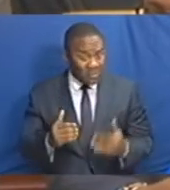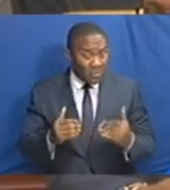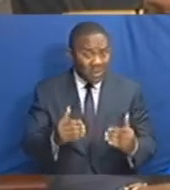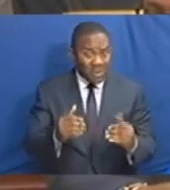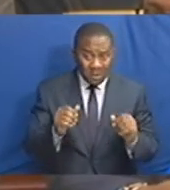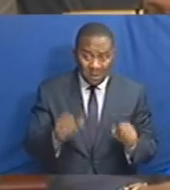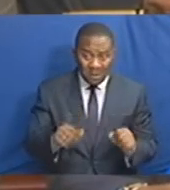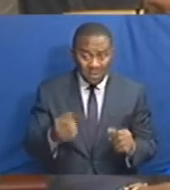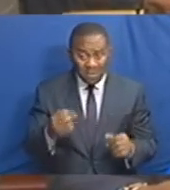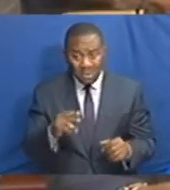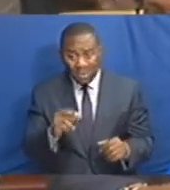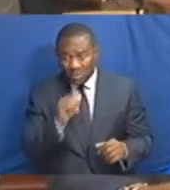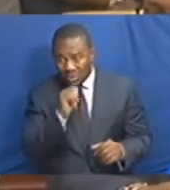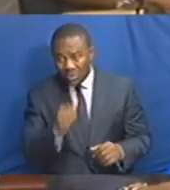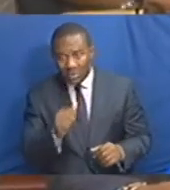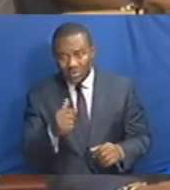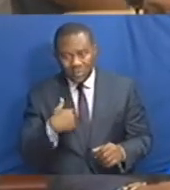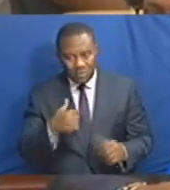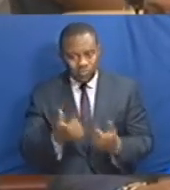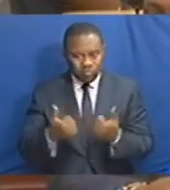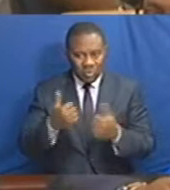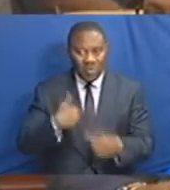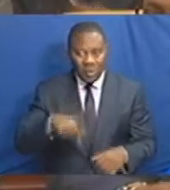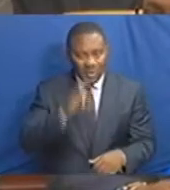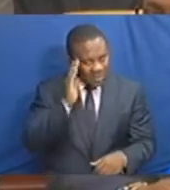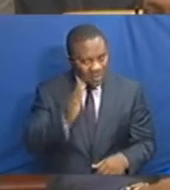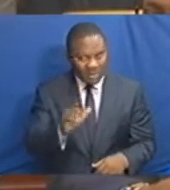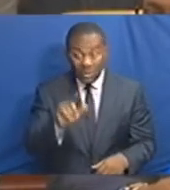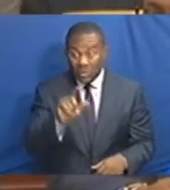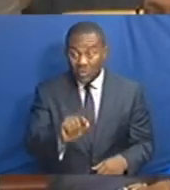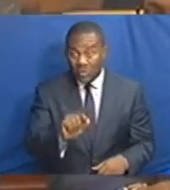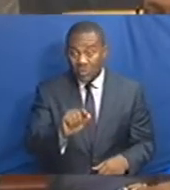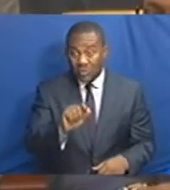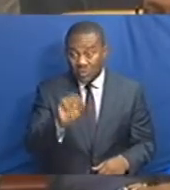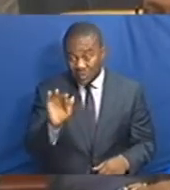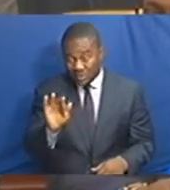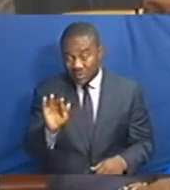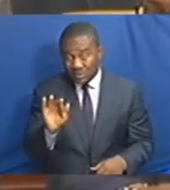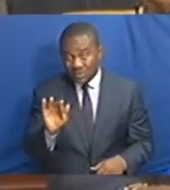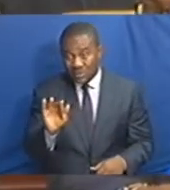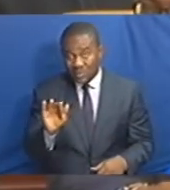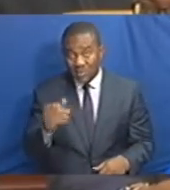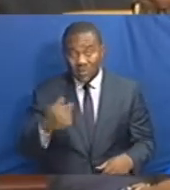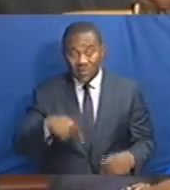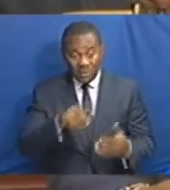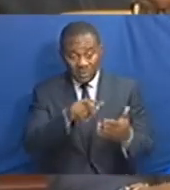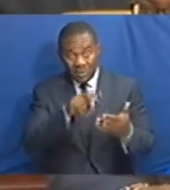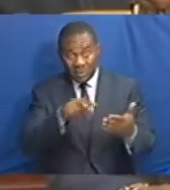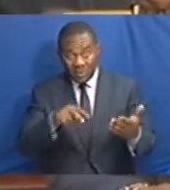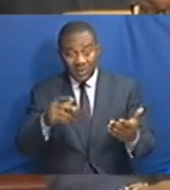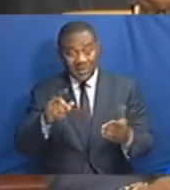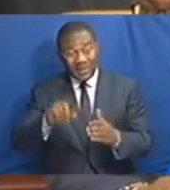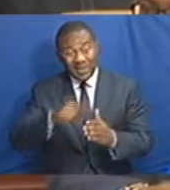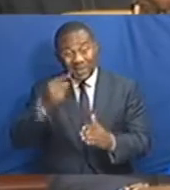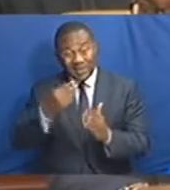But this is a challenge to us. We want to assure you that come 2019, when we are reading the next